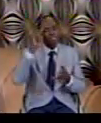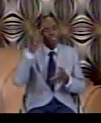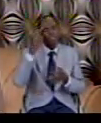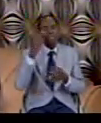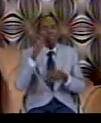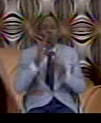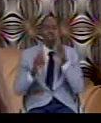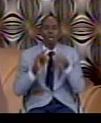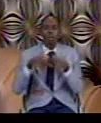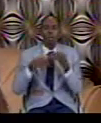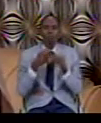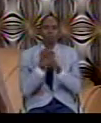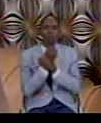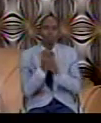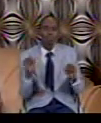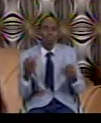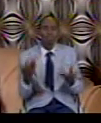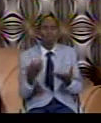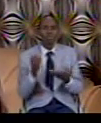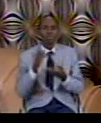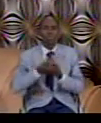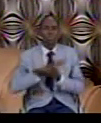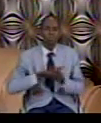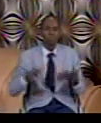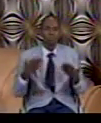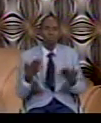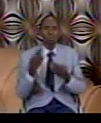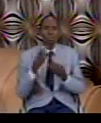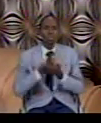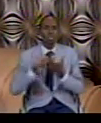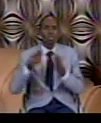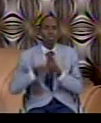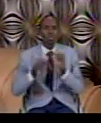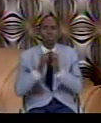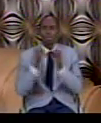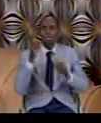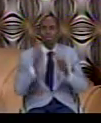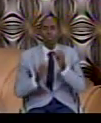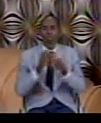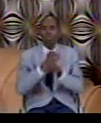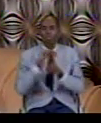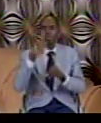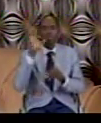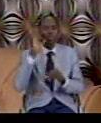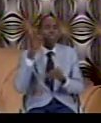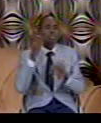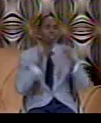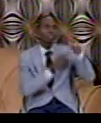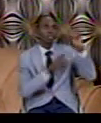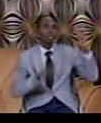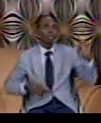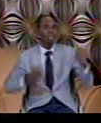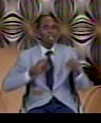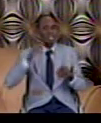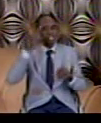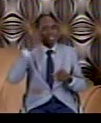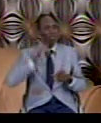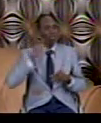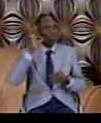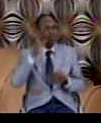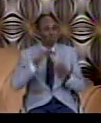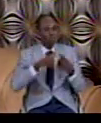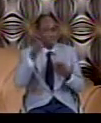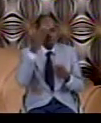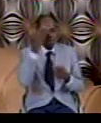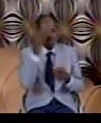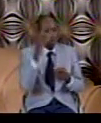salvation, about sanctification, about holiness, without which no man shall see the Lord. I think I want to find out a church where they'll